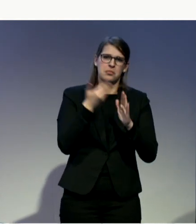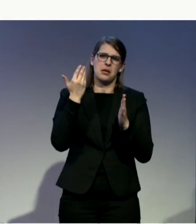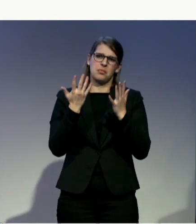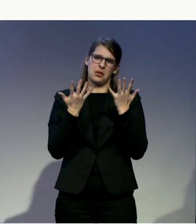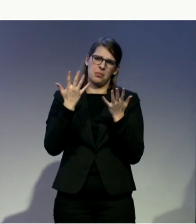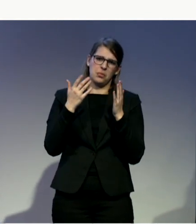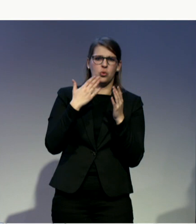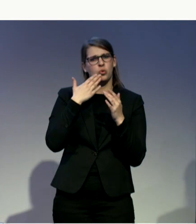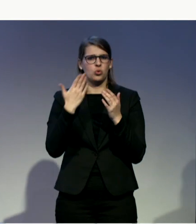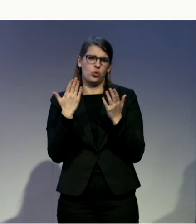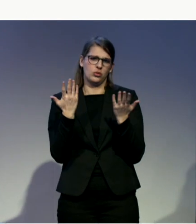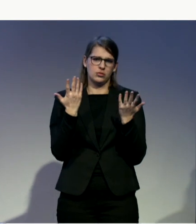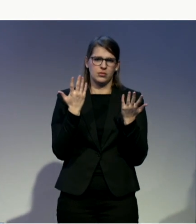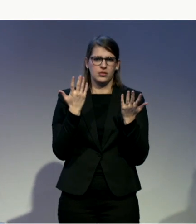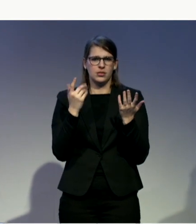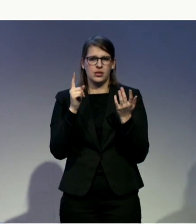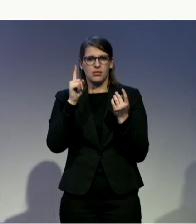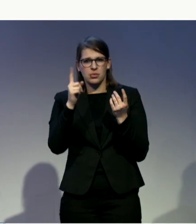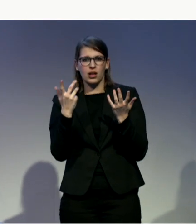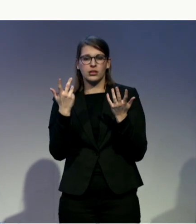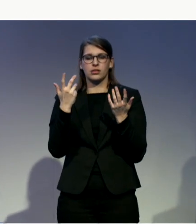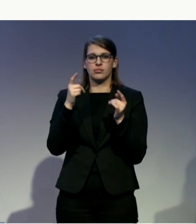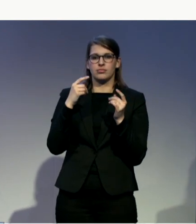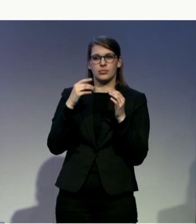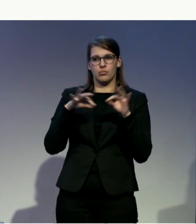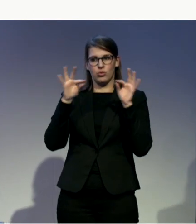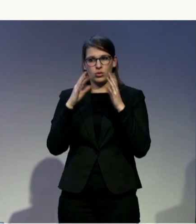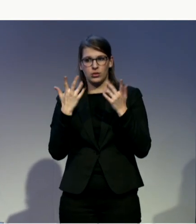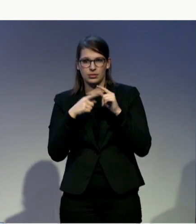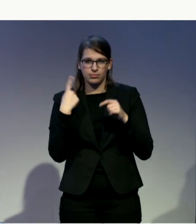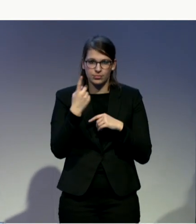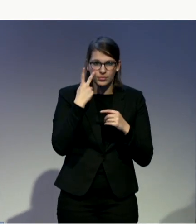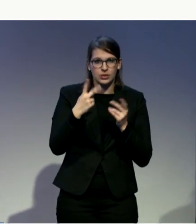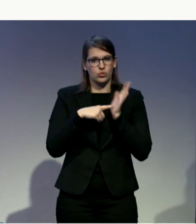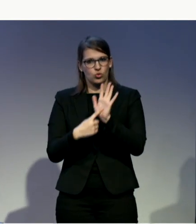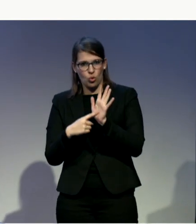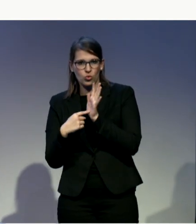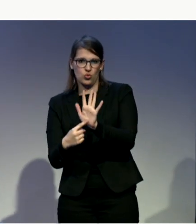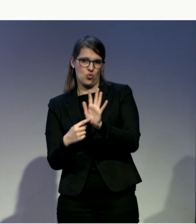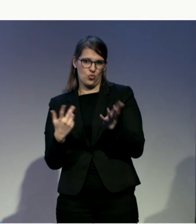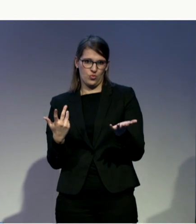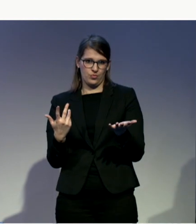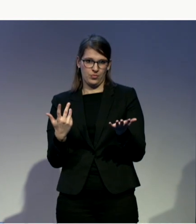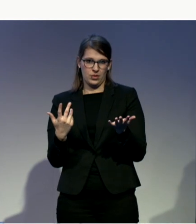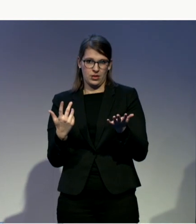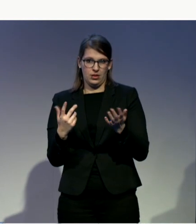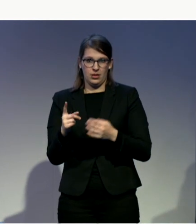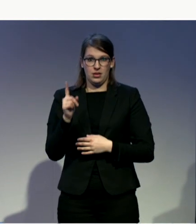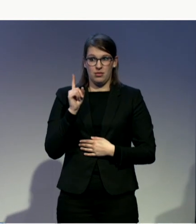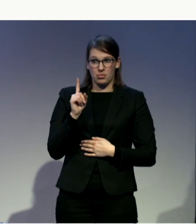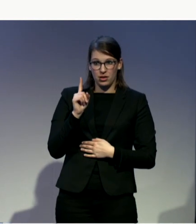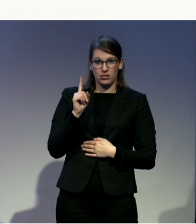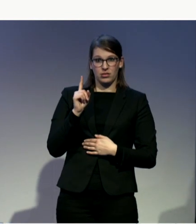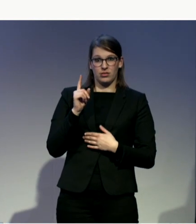as disability films because it's part of our culture as disabled people, we should be screaming and shouting